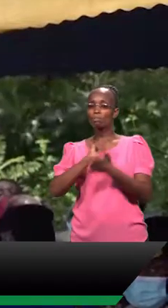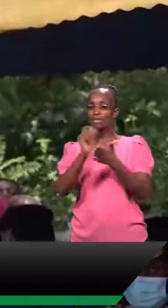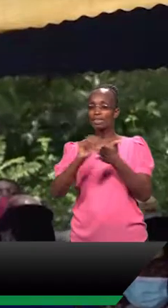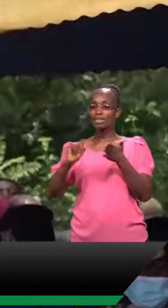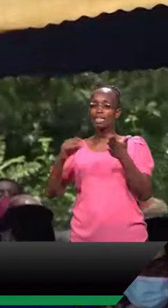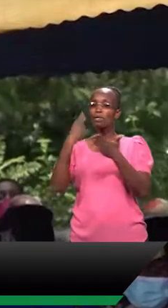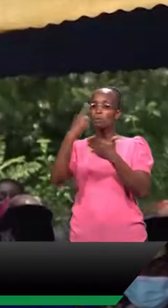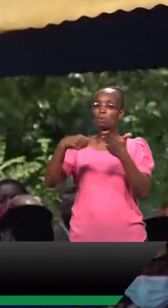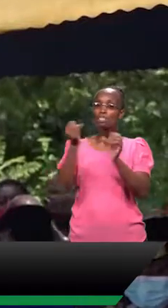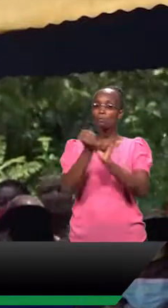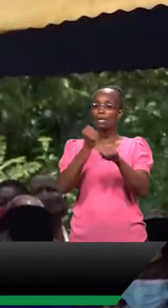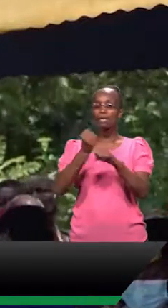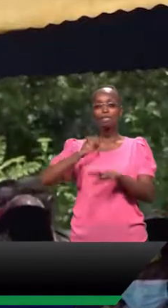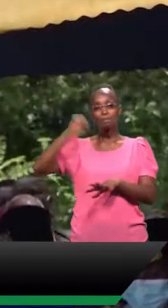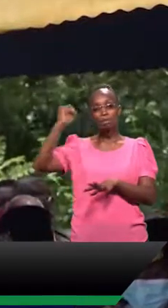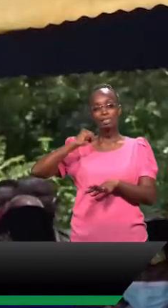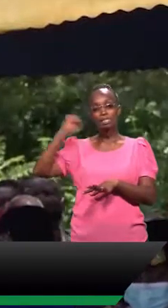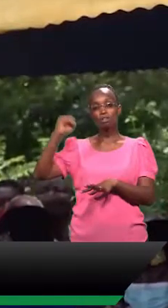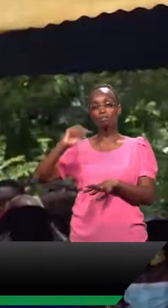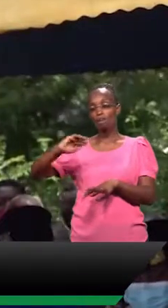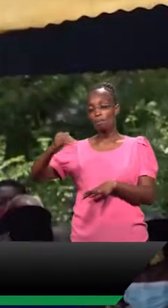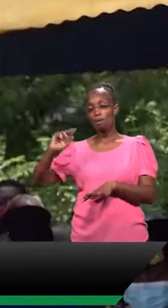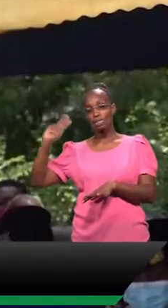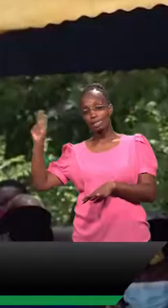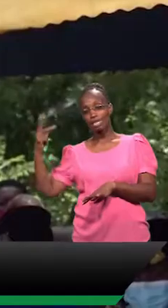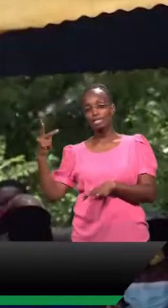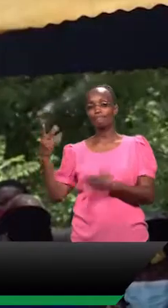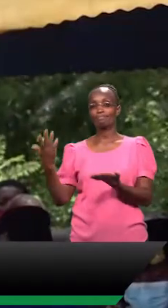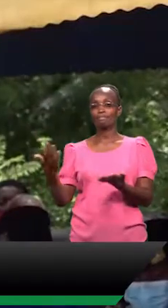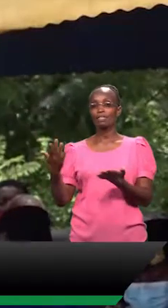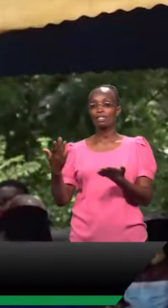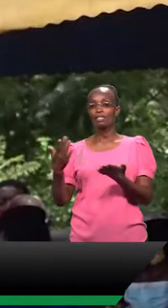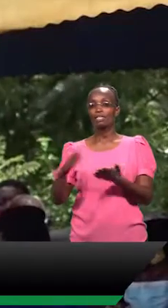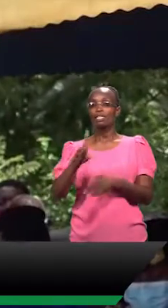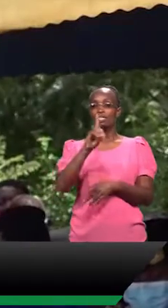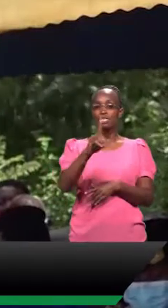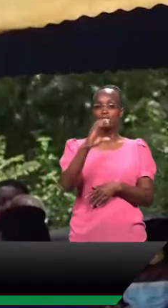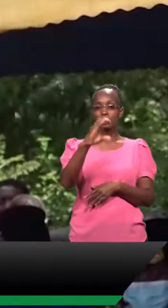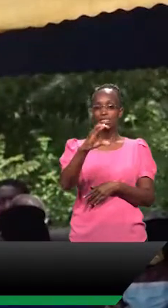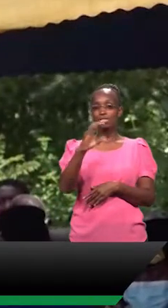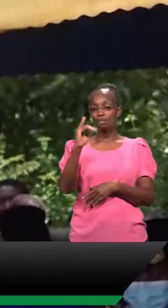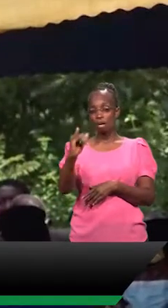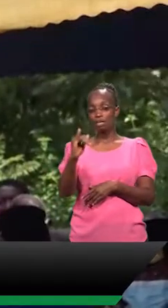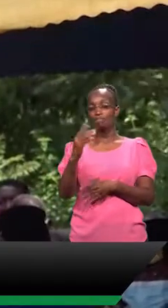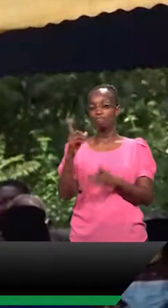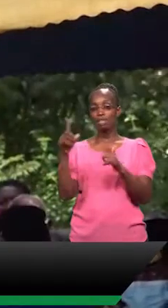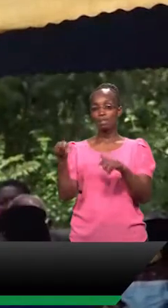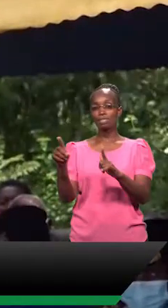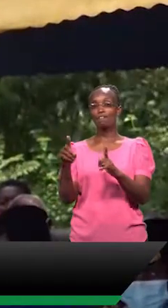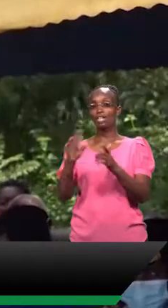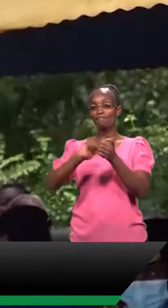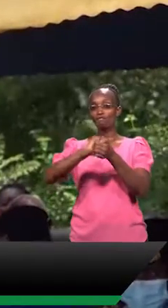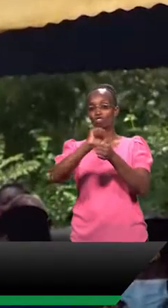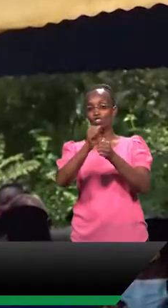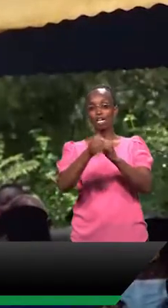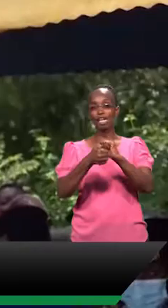what made politics of Mount Kenya to drift away? I have no doubt criminal enforcement agencies will be blamed because they